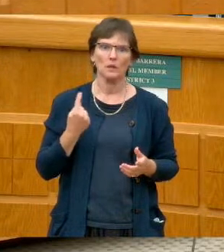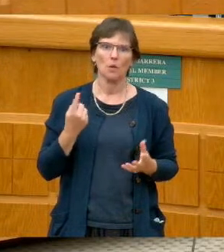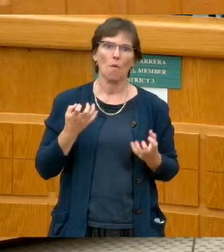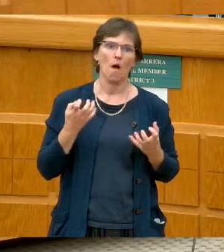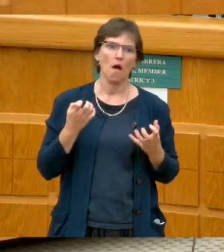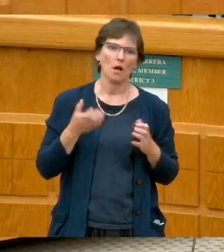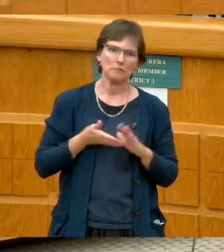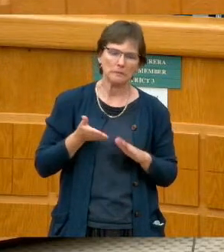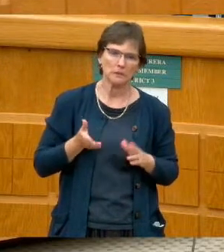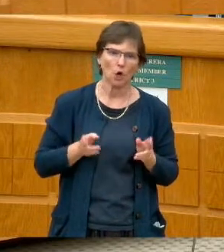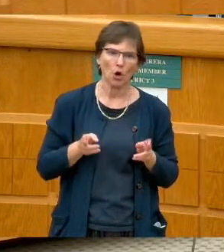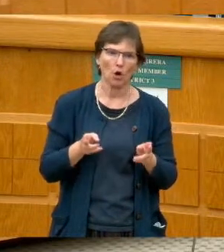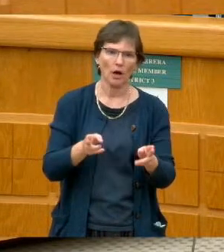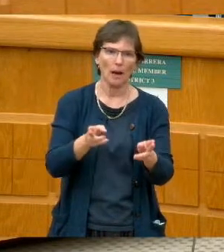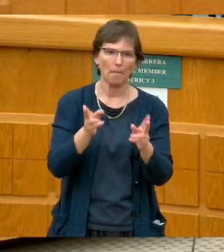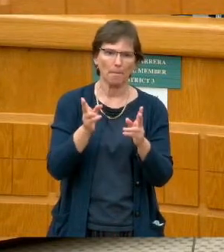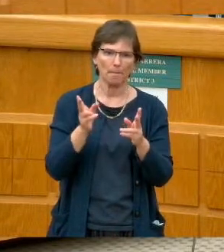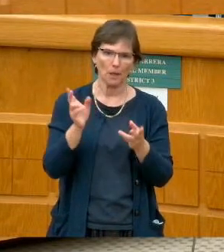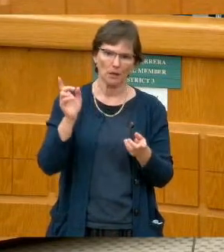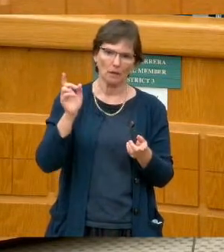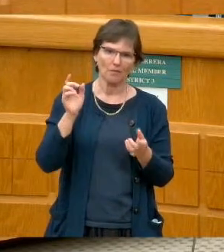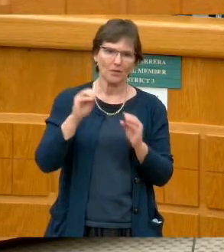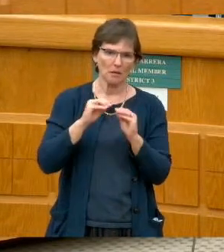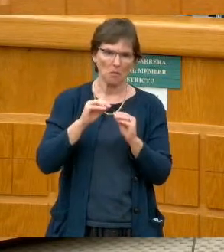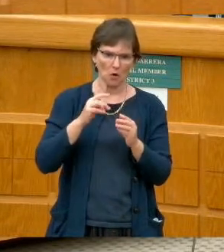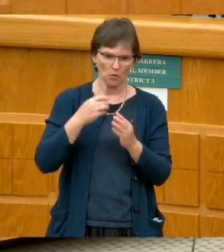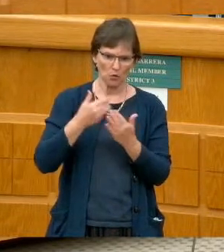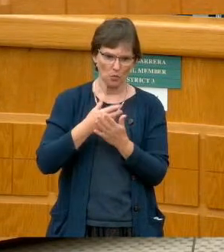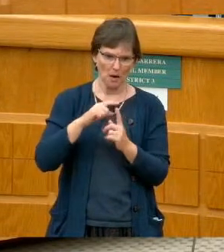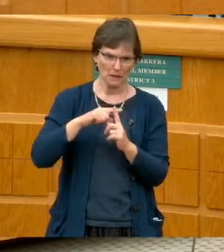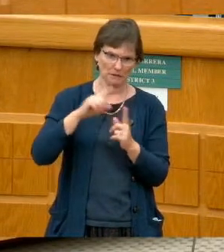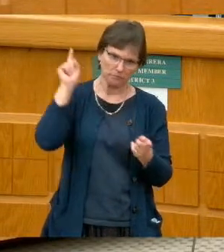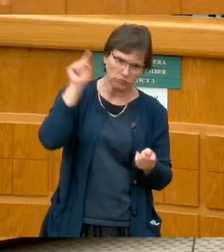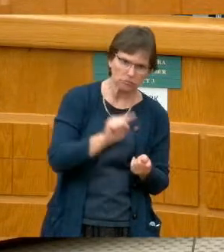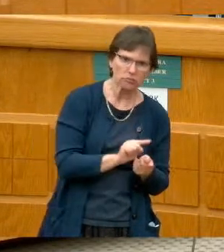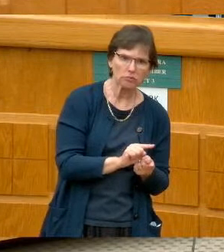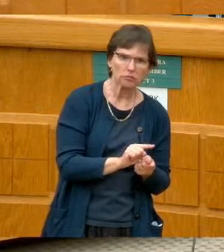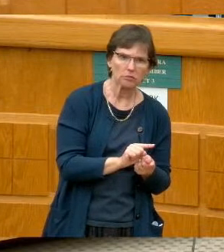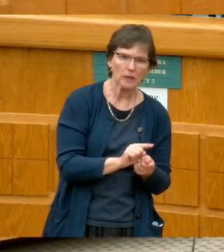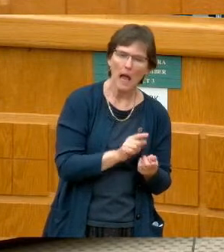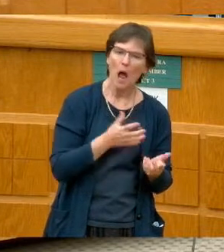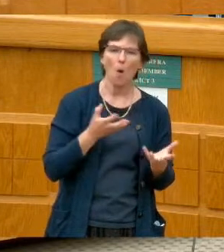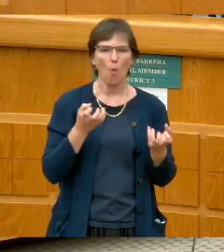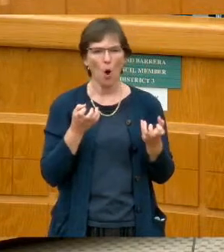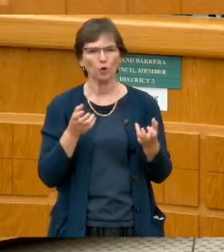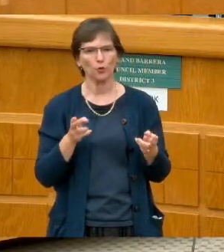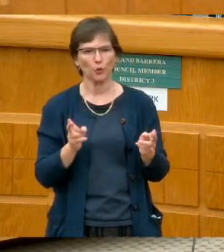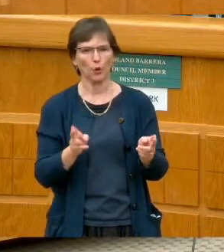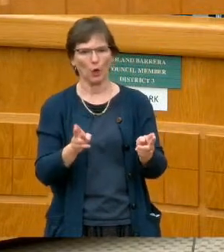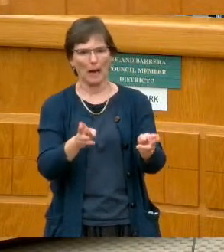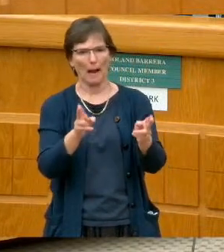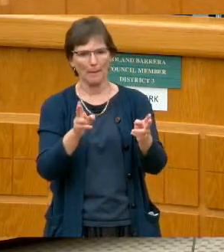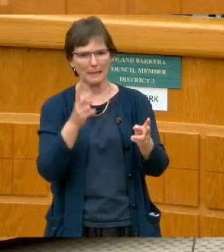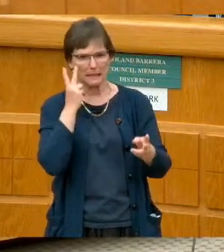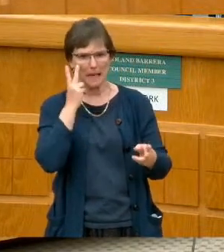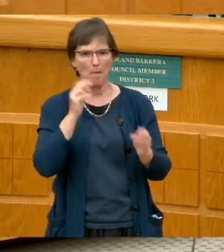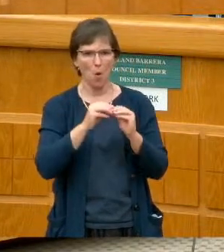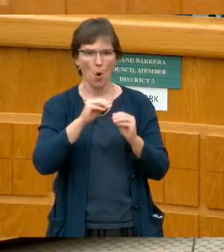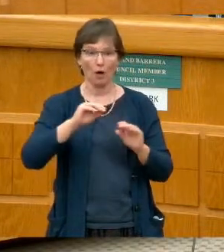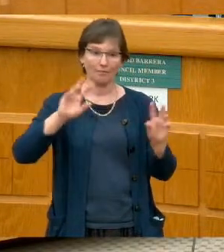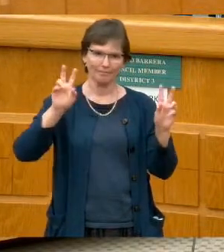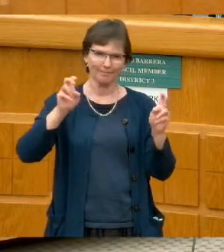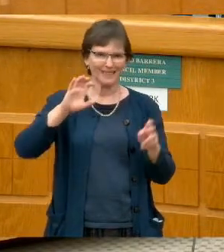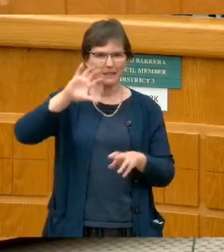I always want to go fast. I want to quickly bend this curve. I want to quickly get to the other